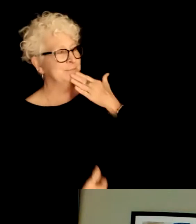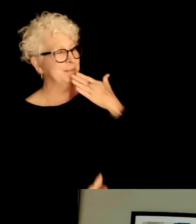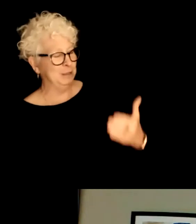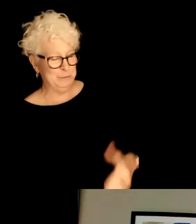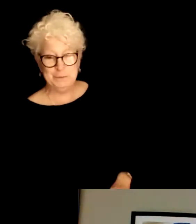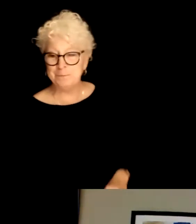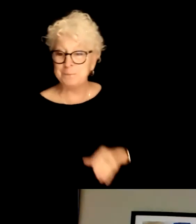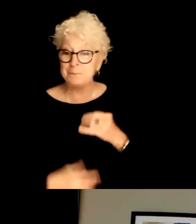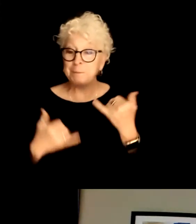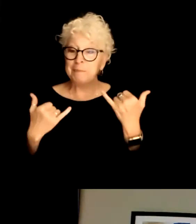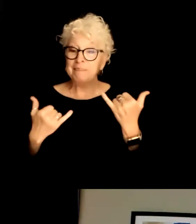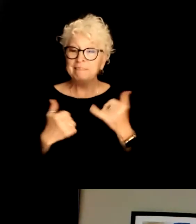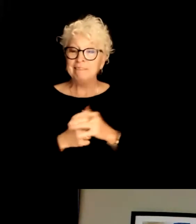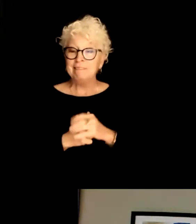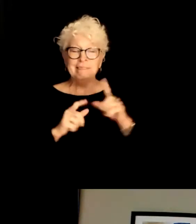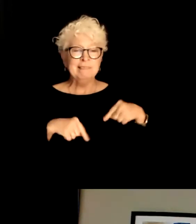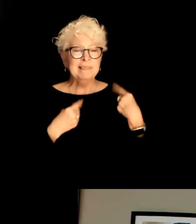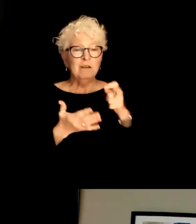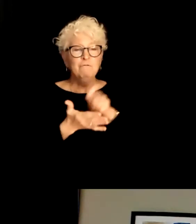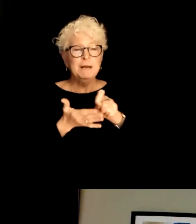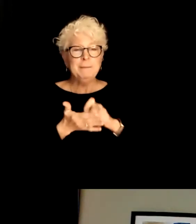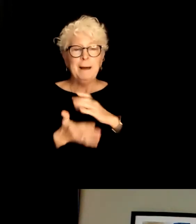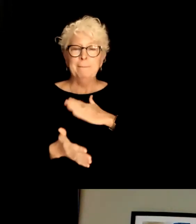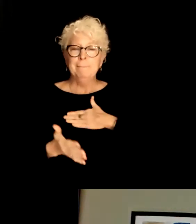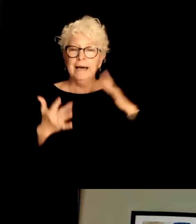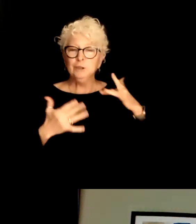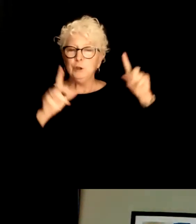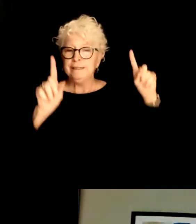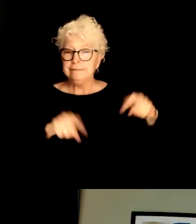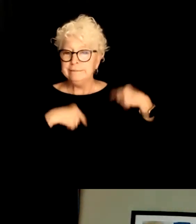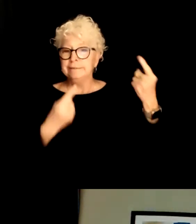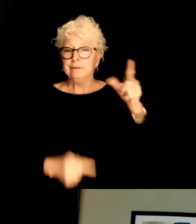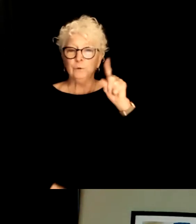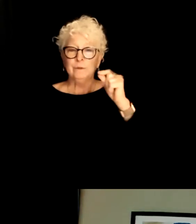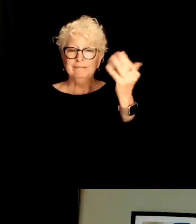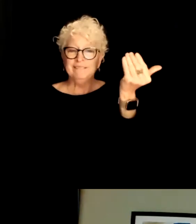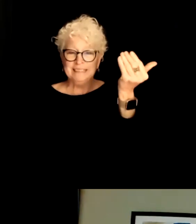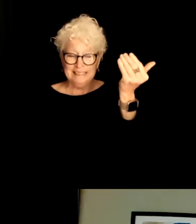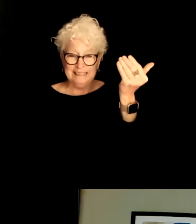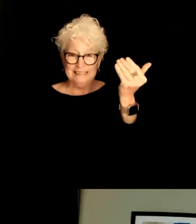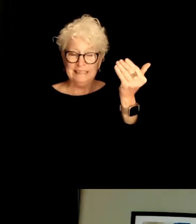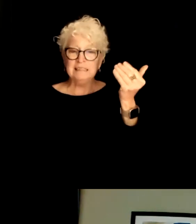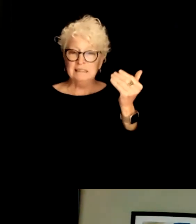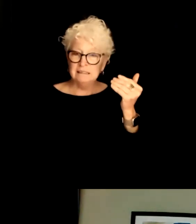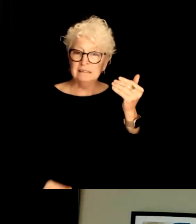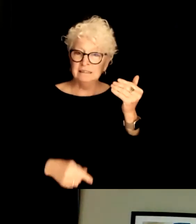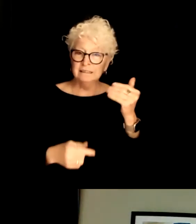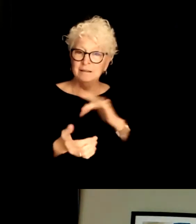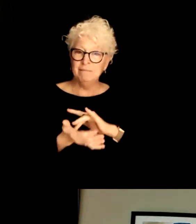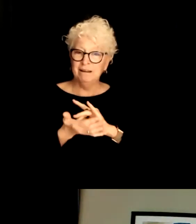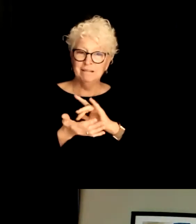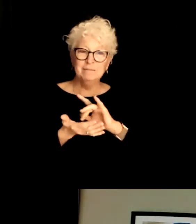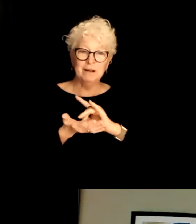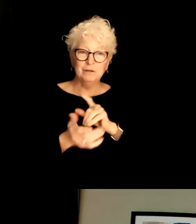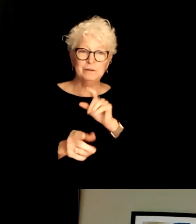I have been writing about my medical odyssey since 2015. After my second, I've had 3 failed